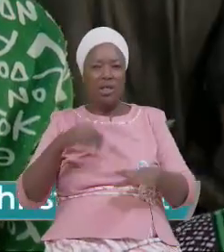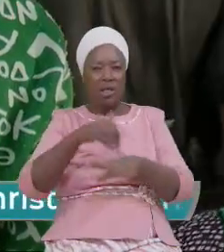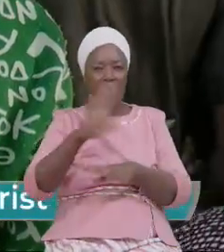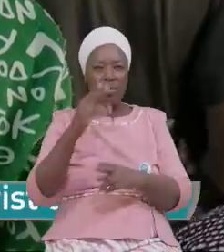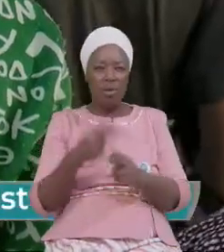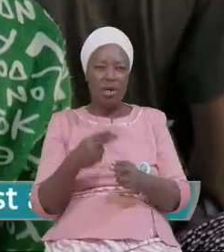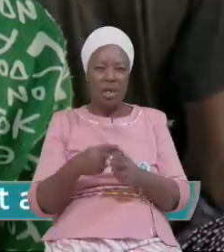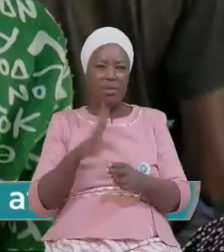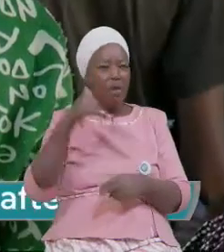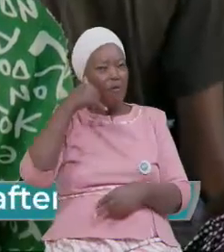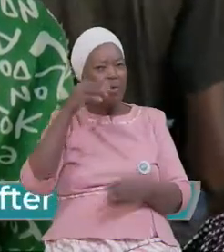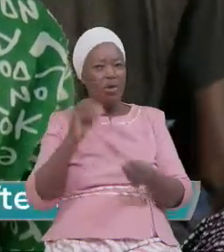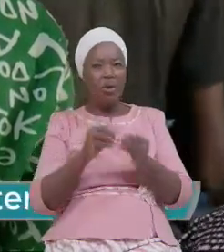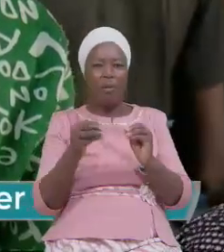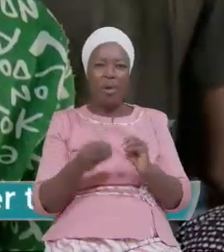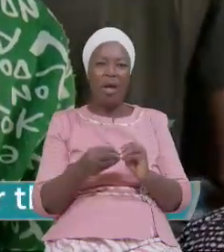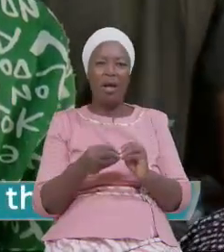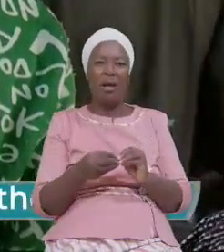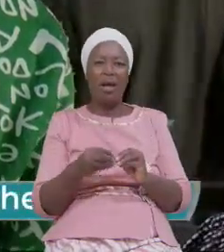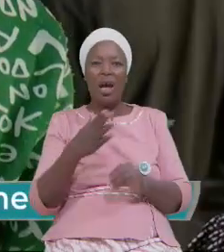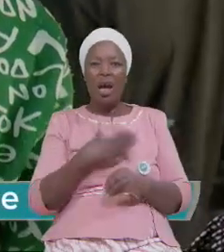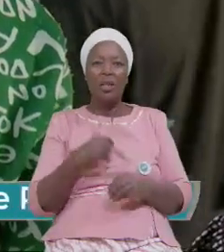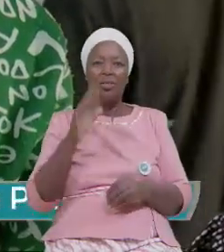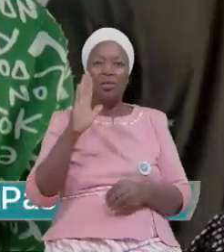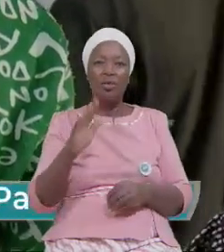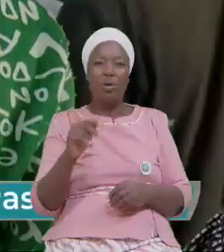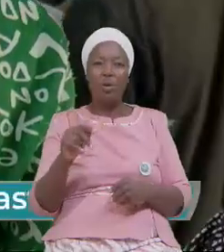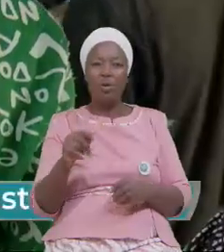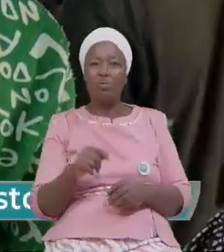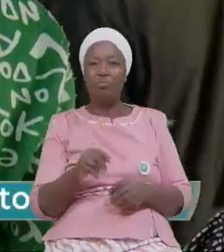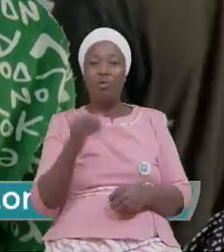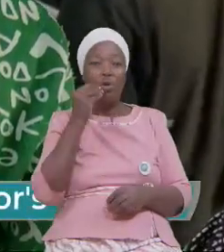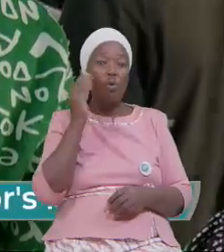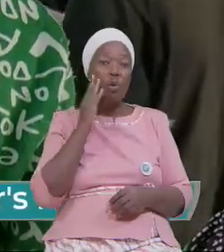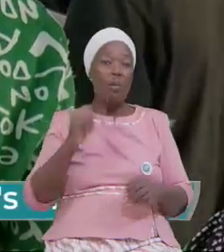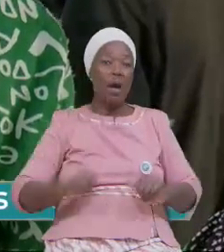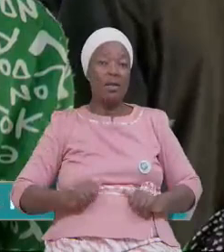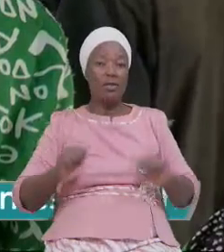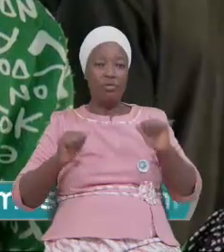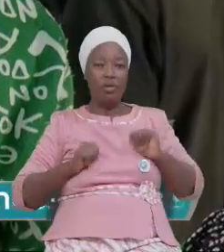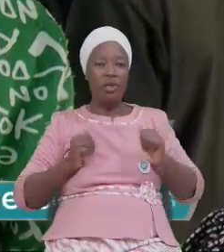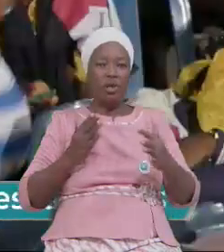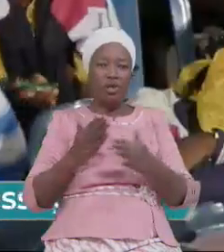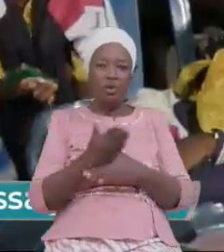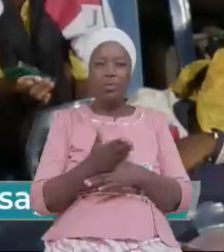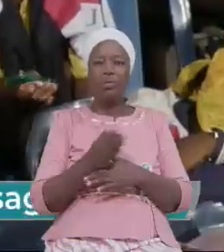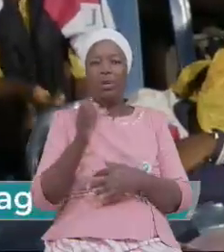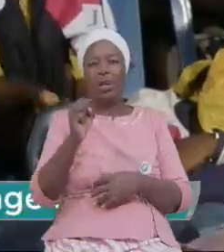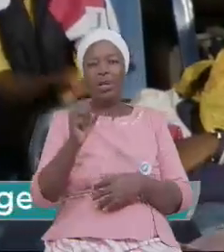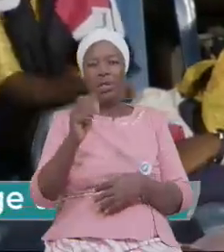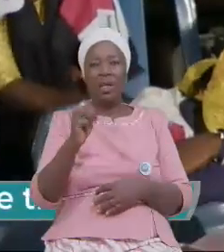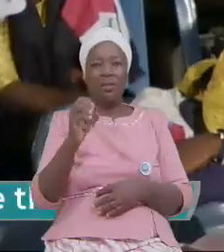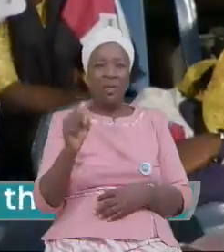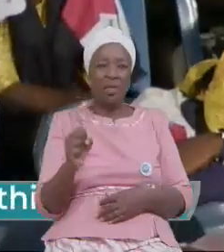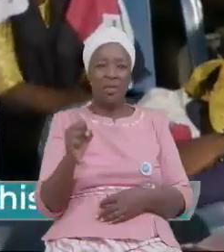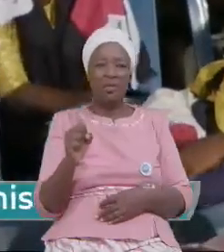your phone number, and your location address via SMS or WhatsApp to